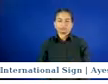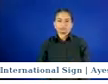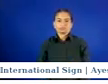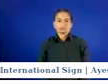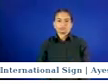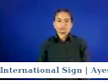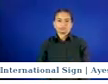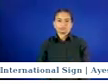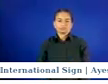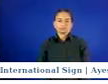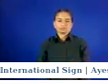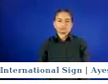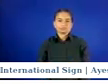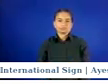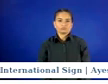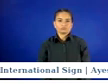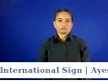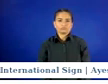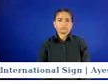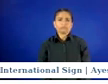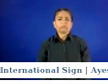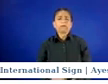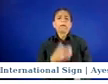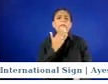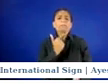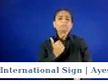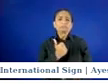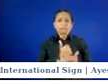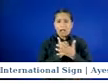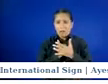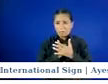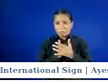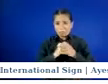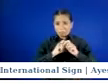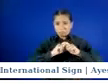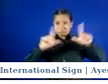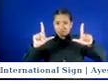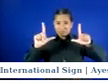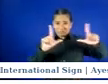help me to show my presentation, because I have to change.